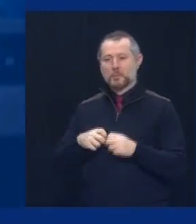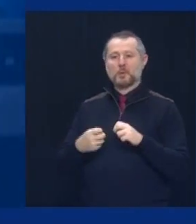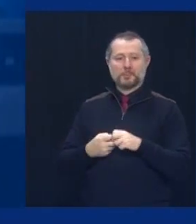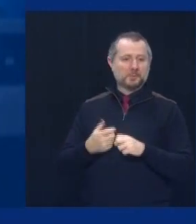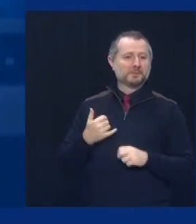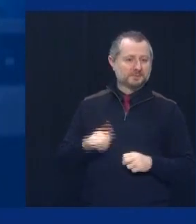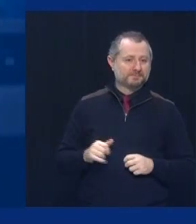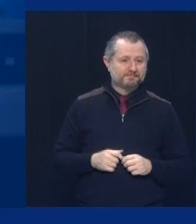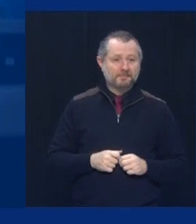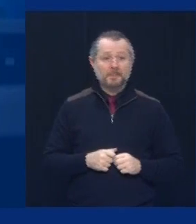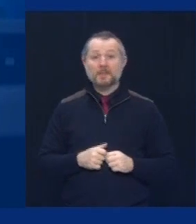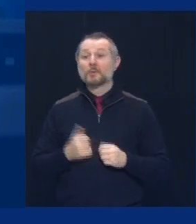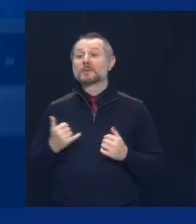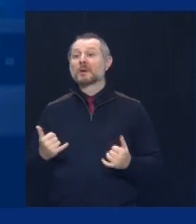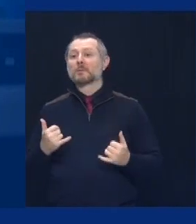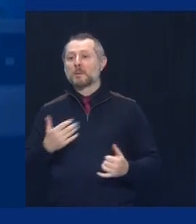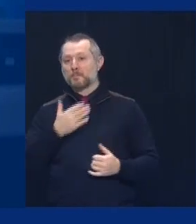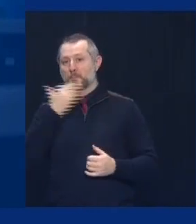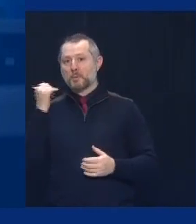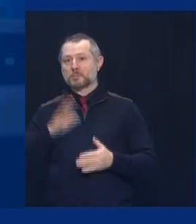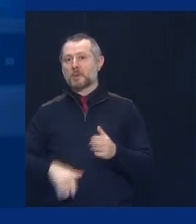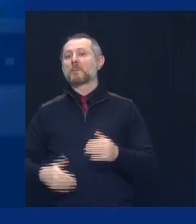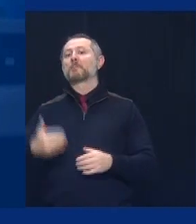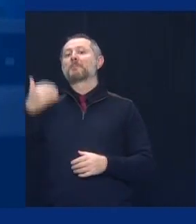it's much better than it was.